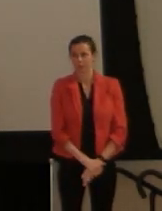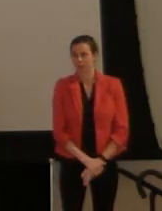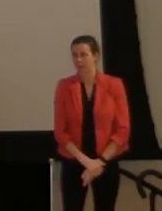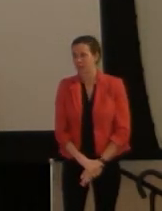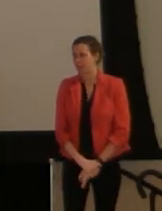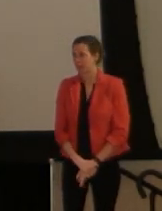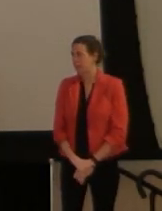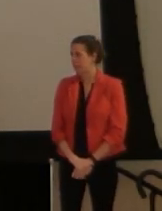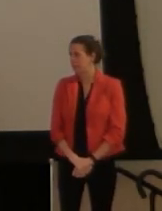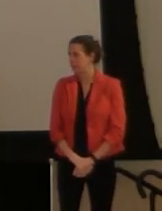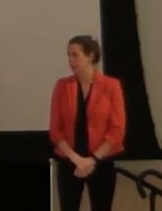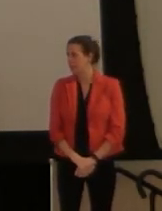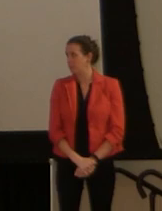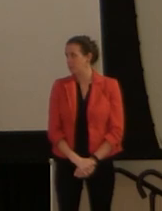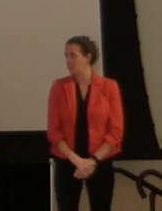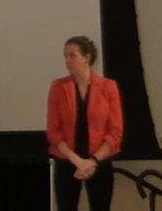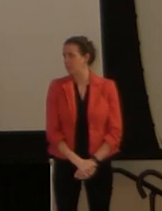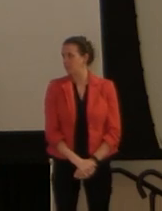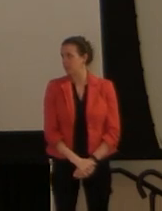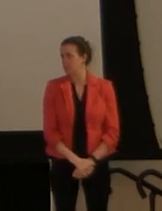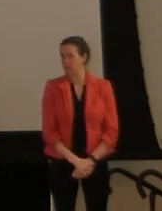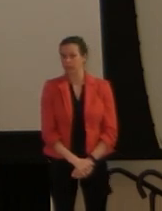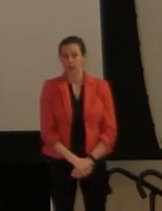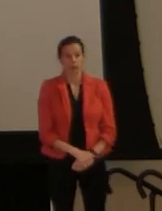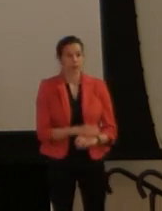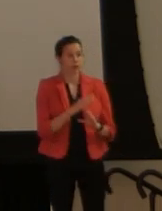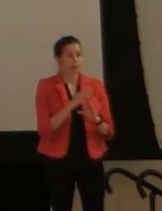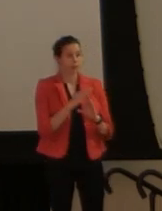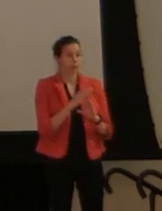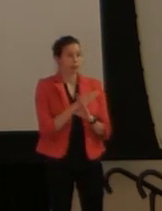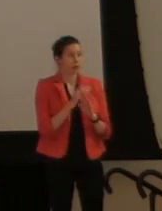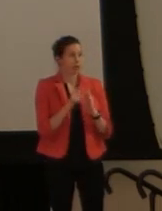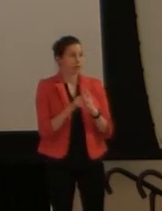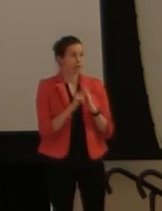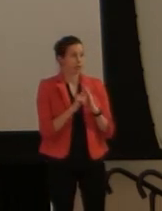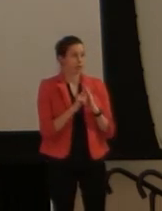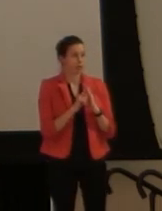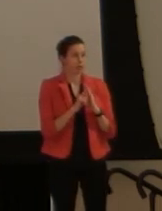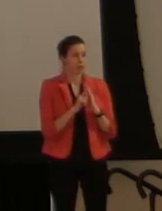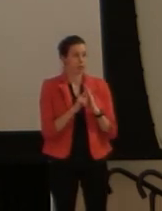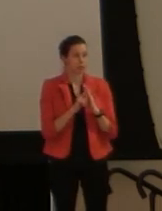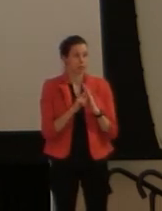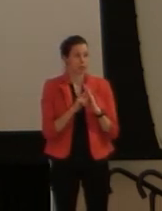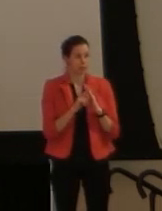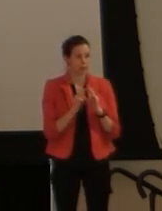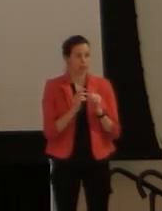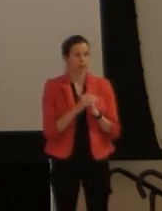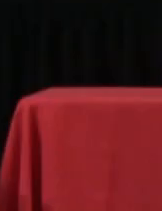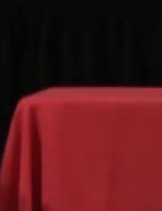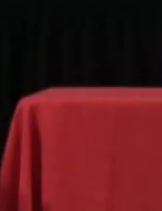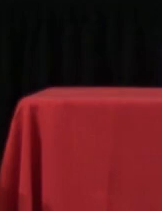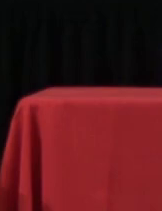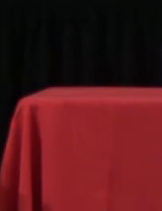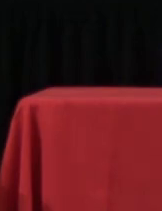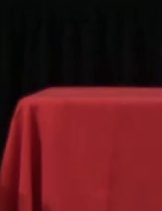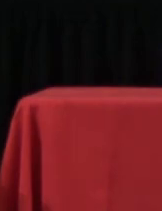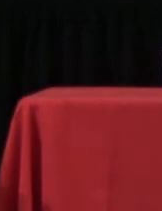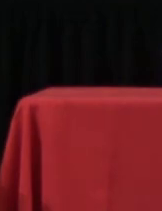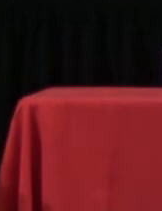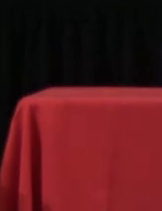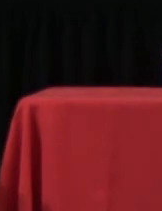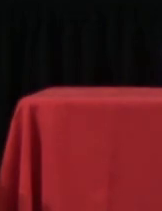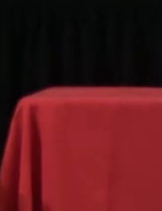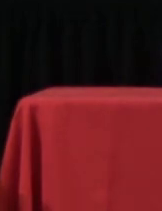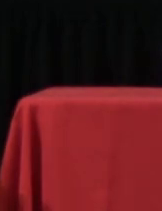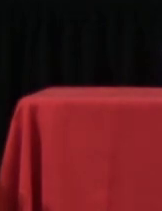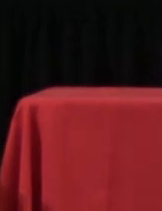But before we get started, I think it's really important that we are all on the same page when we talk